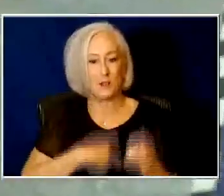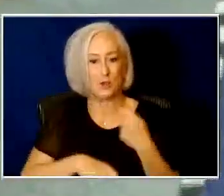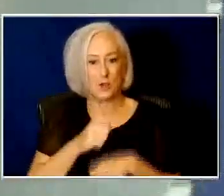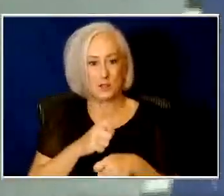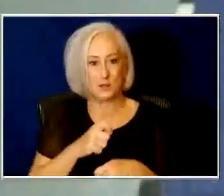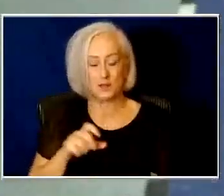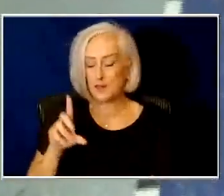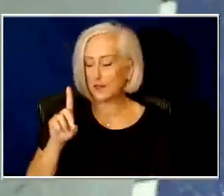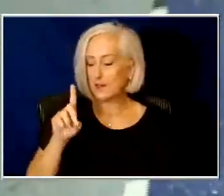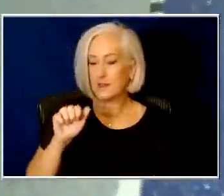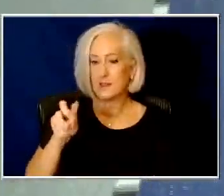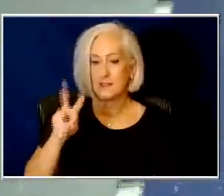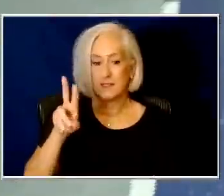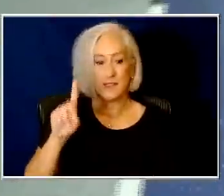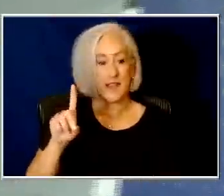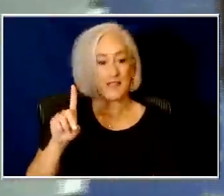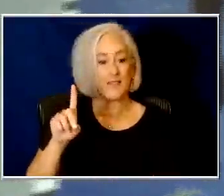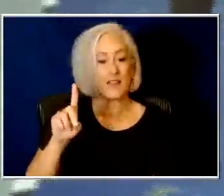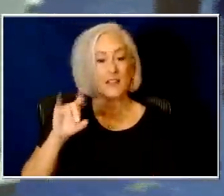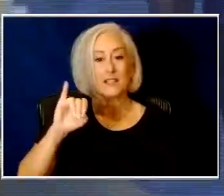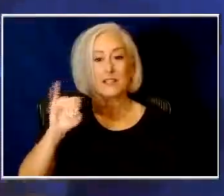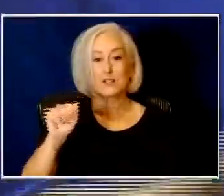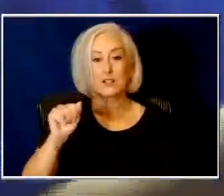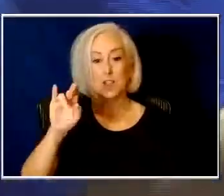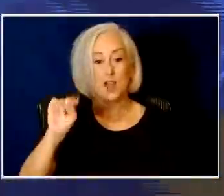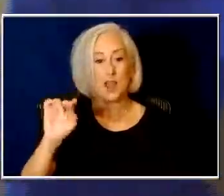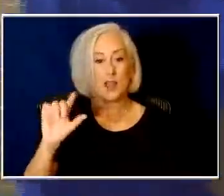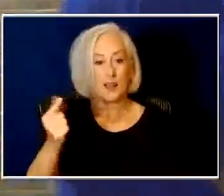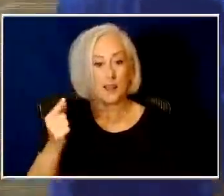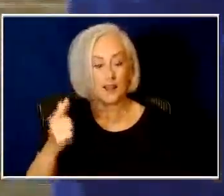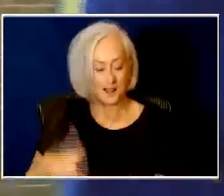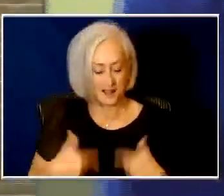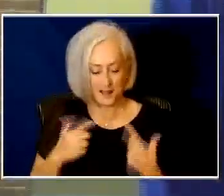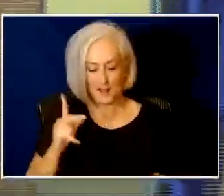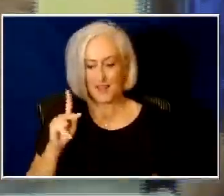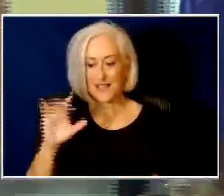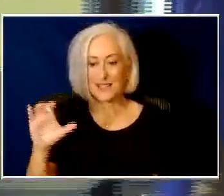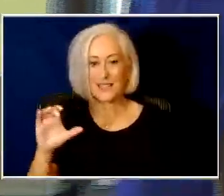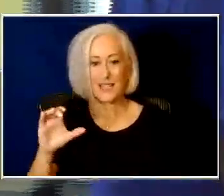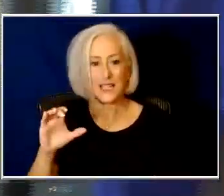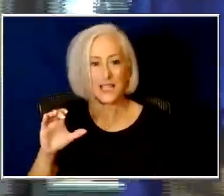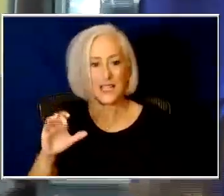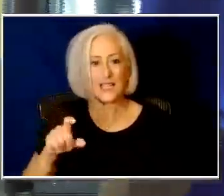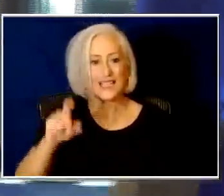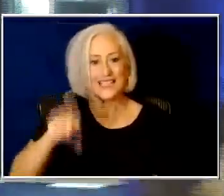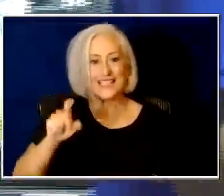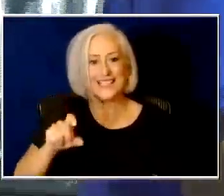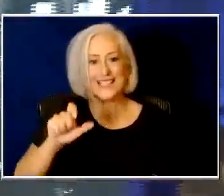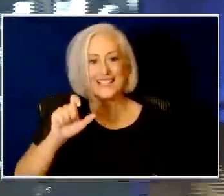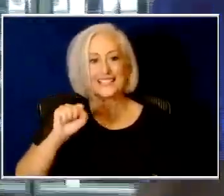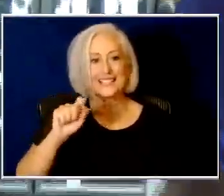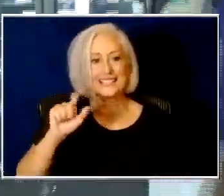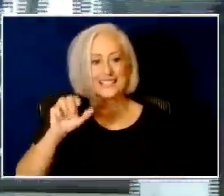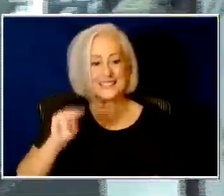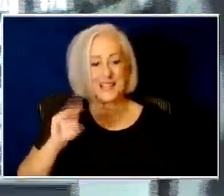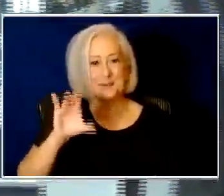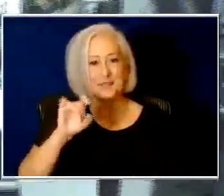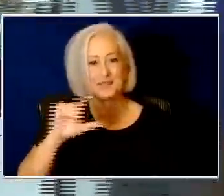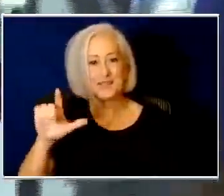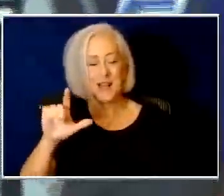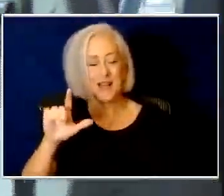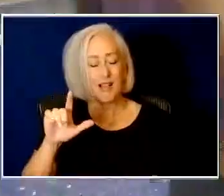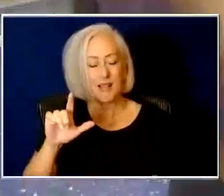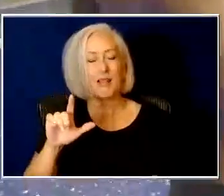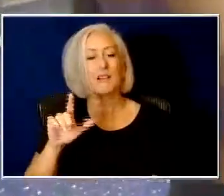City area and needed a stem cell donor. Reese Mabbitt, an undergraduate medical research student at the time, was living